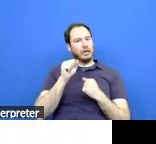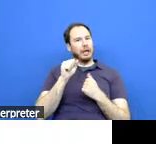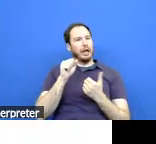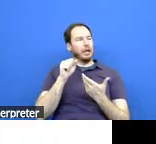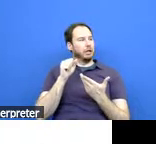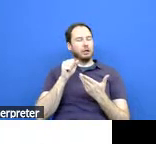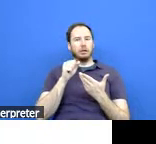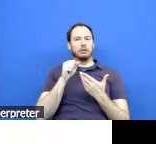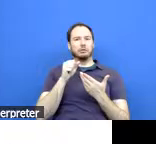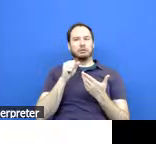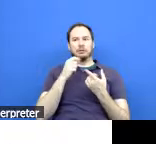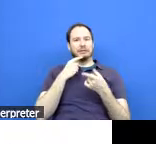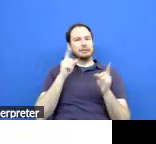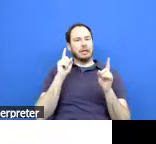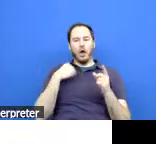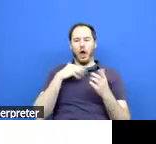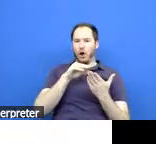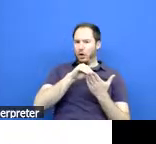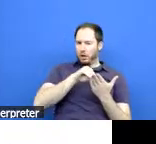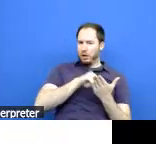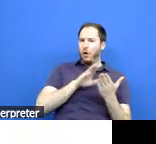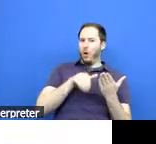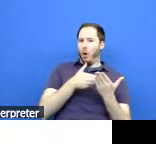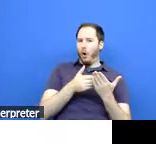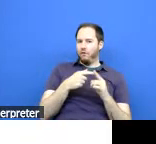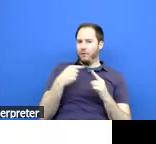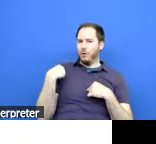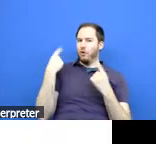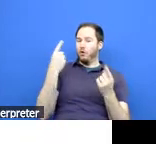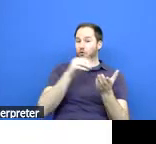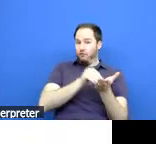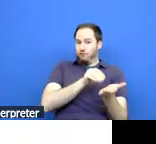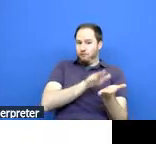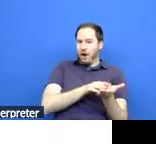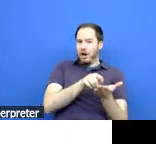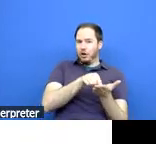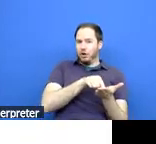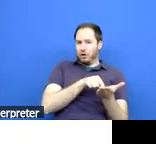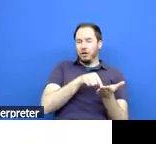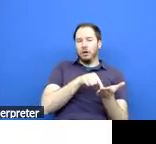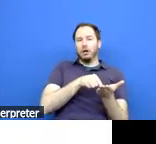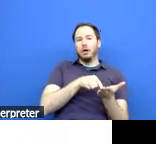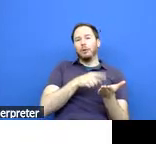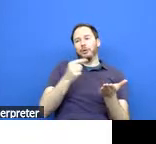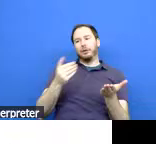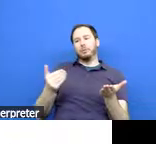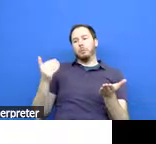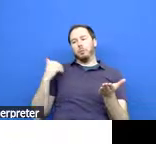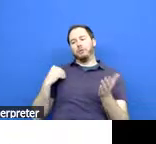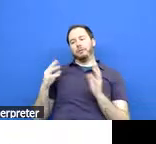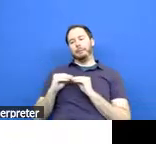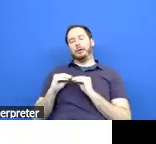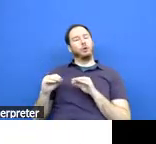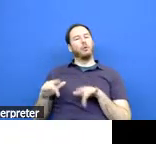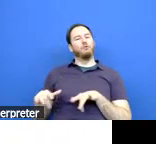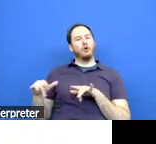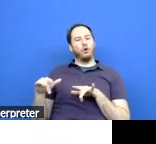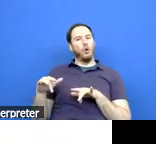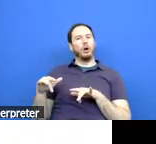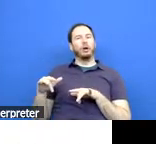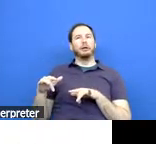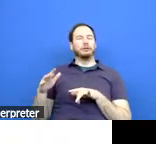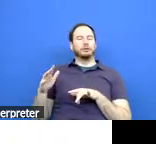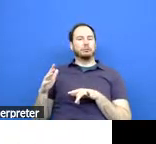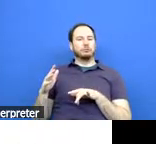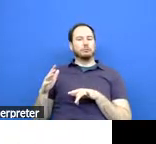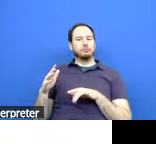can, I've listed these here in the record because the other meetings were not recorded. They were